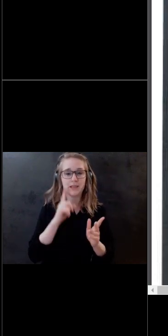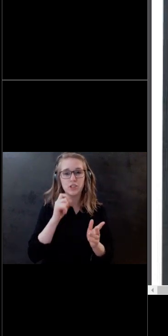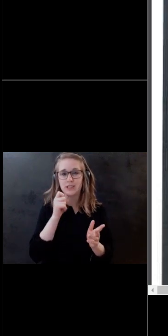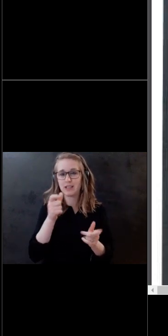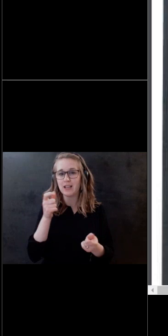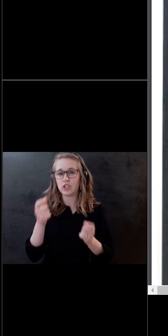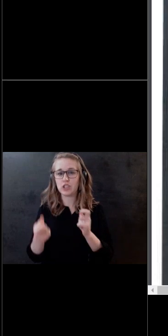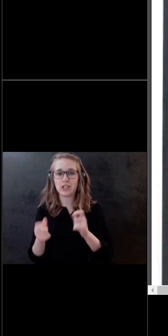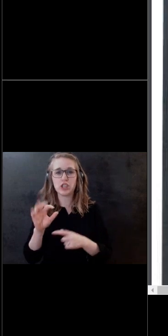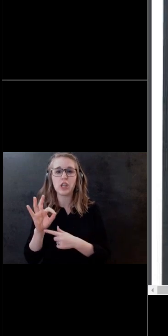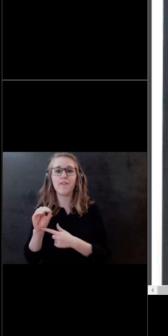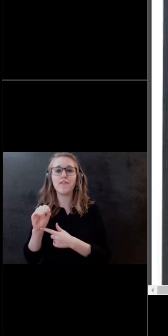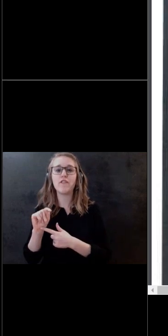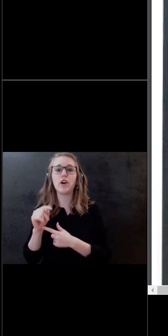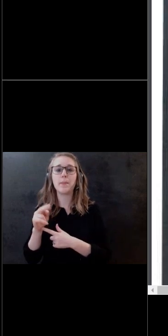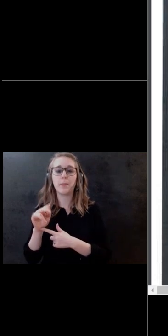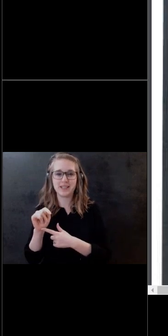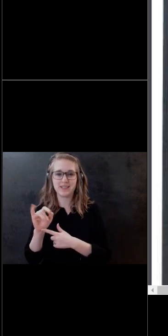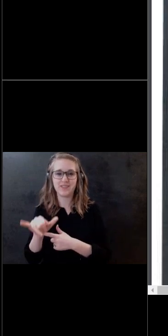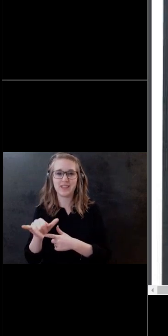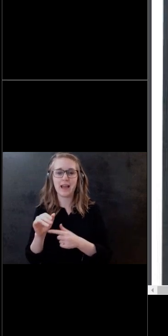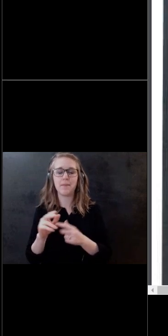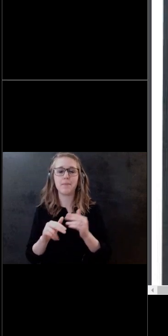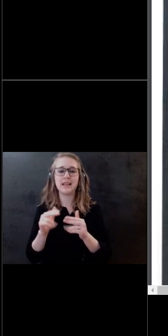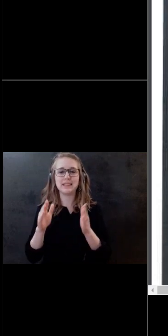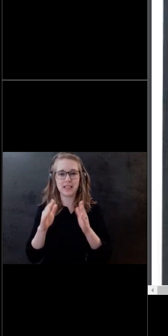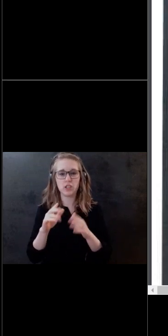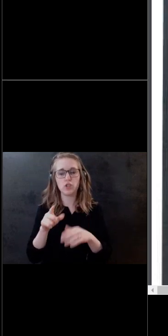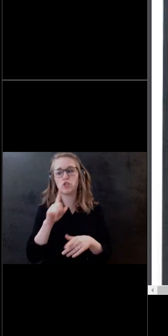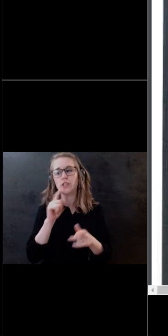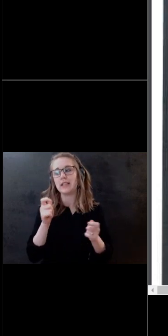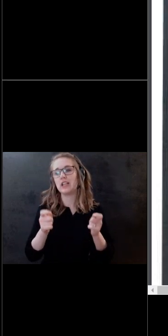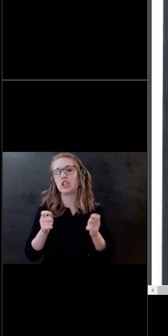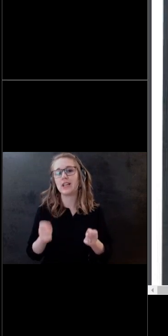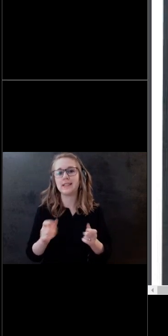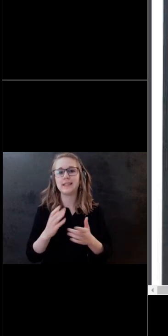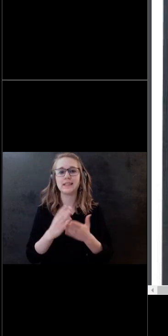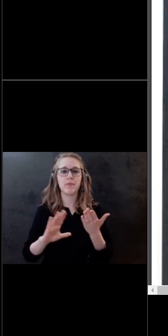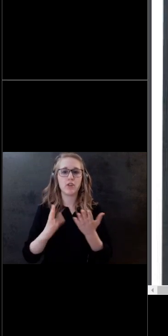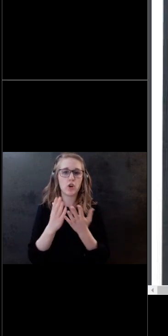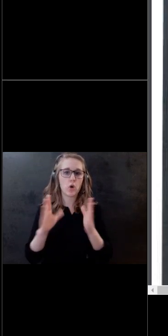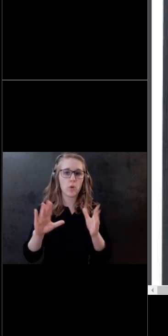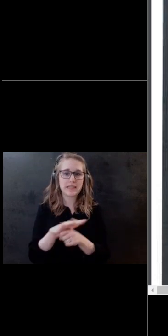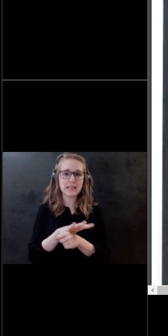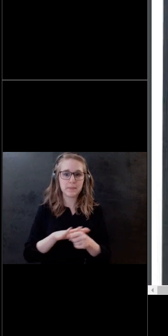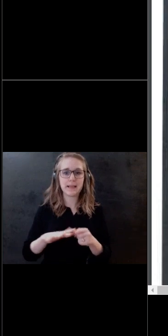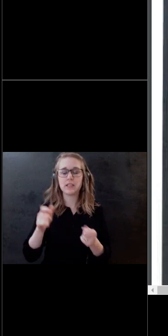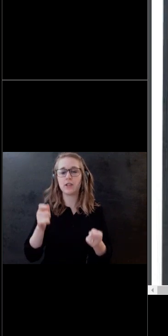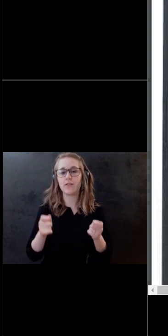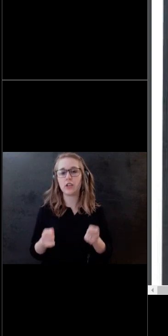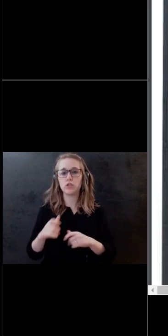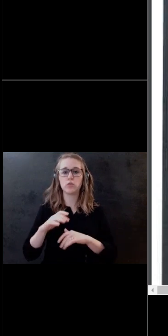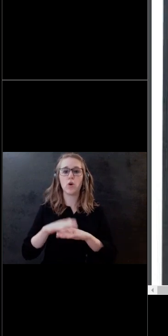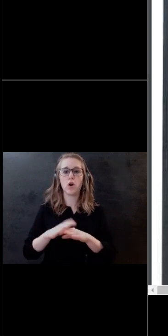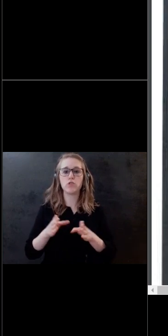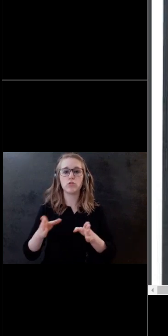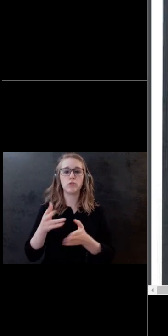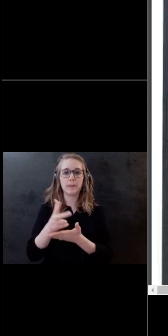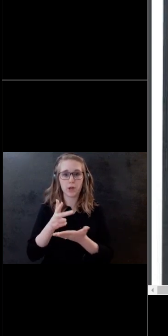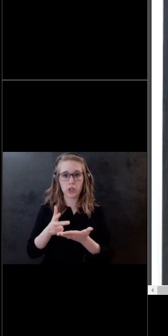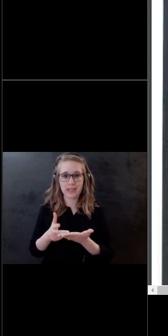footprint of the building. You may be adjusting some of your, you know, open spaces to convert those to on-street parking as well. You